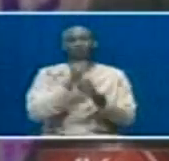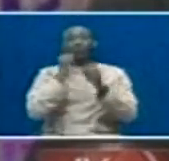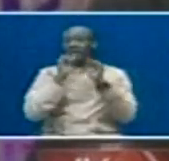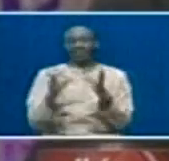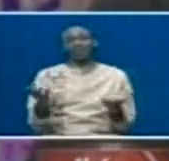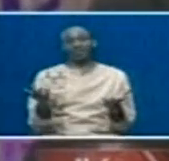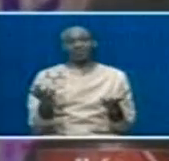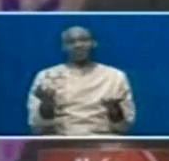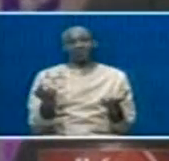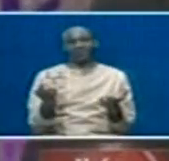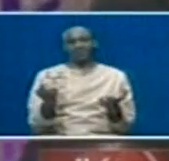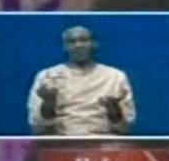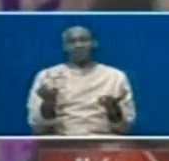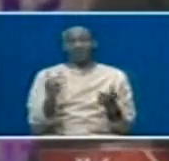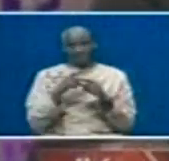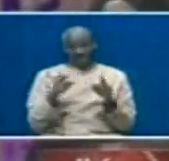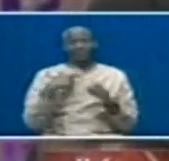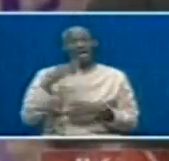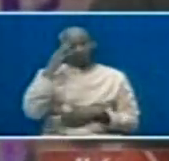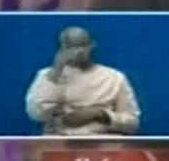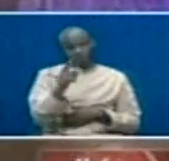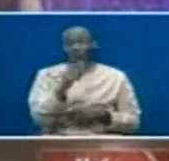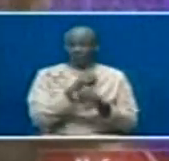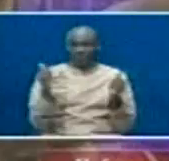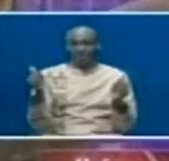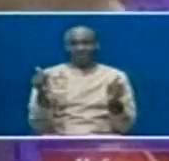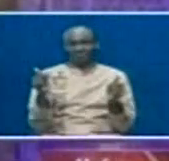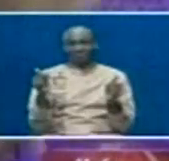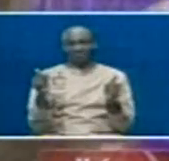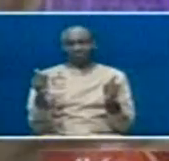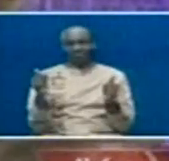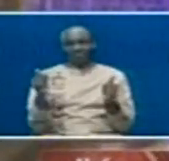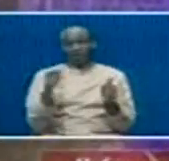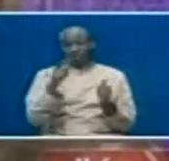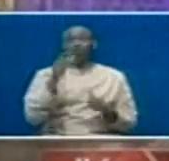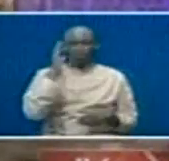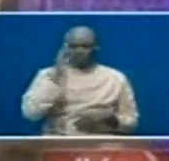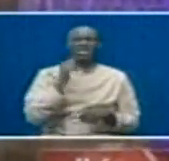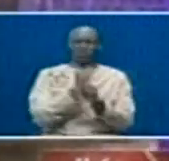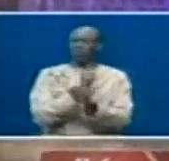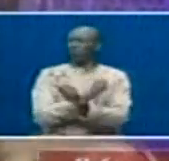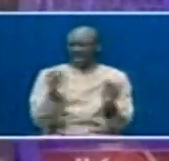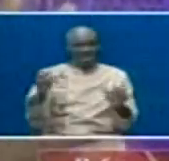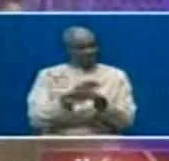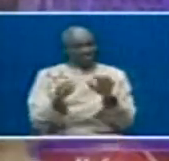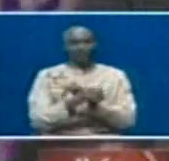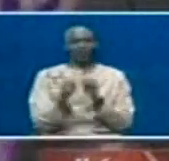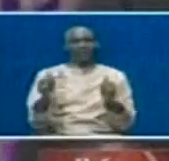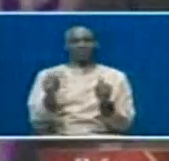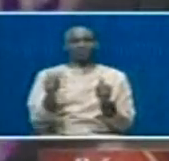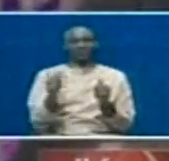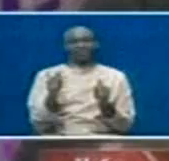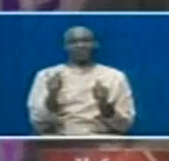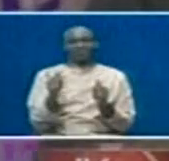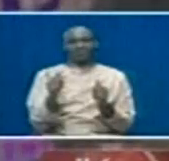it. You understand? But as I know you so well, my son, you will do well in life. I'm not kidding you. I